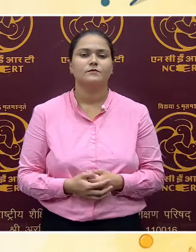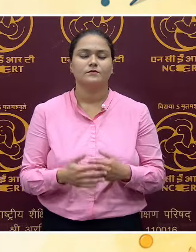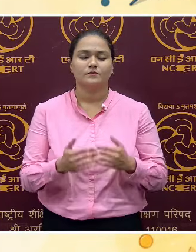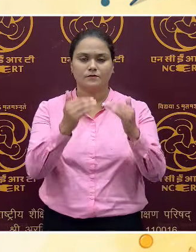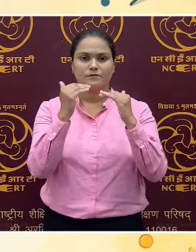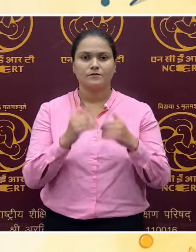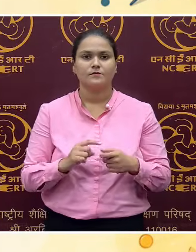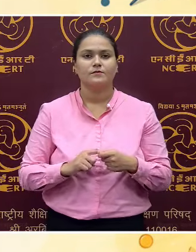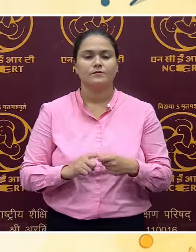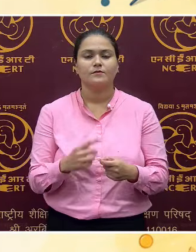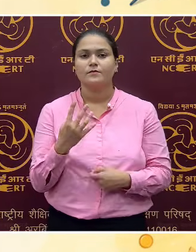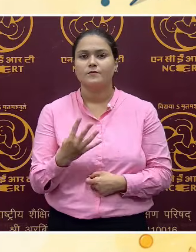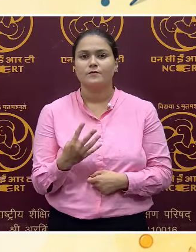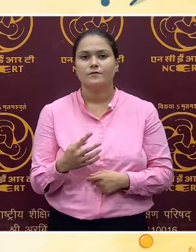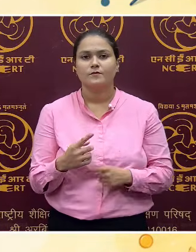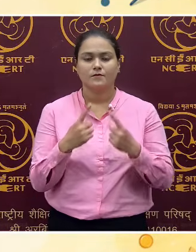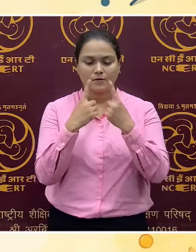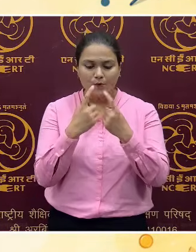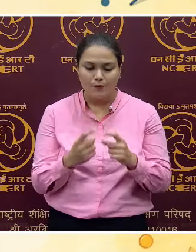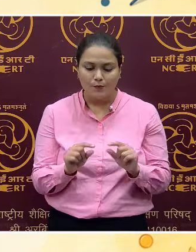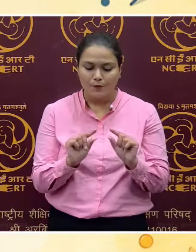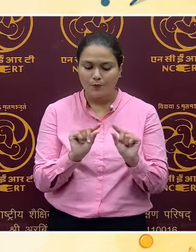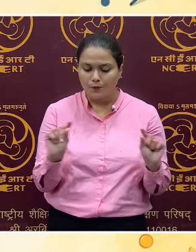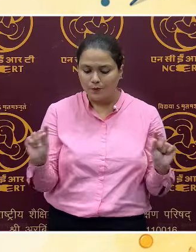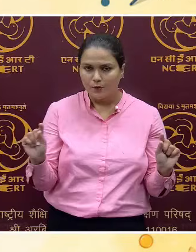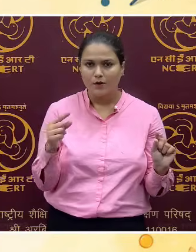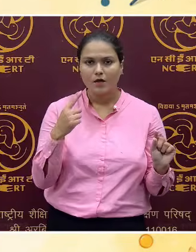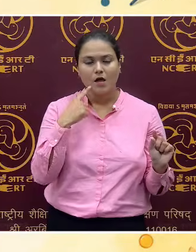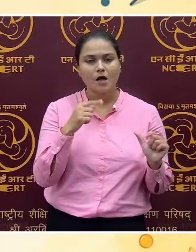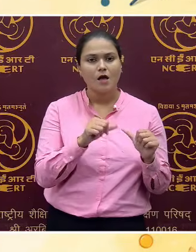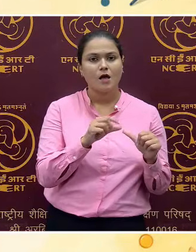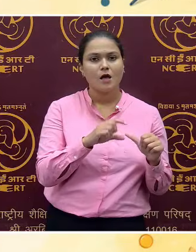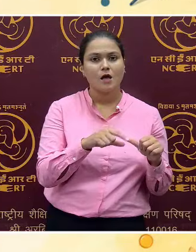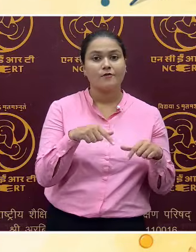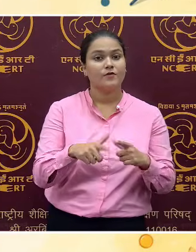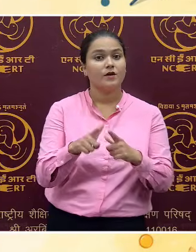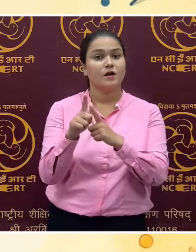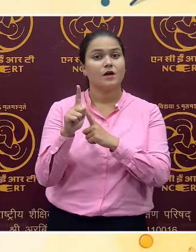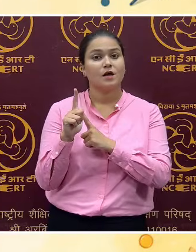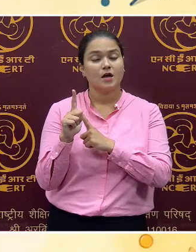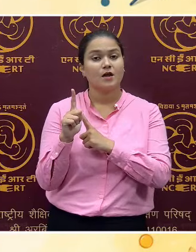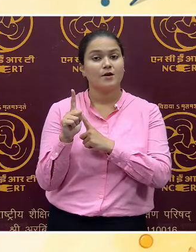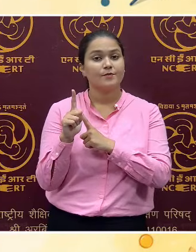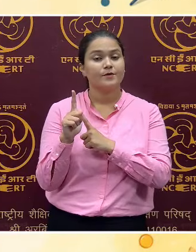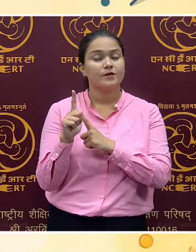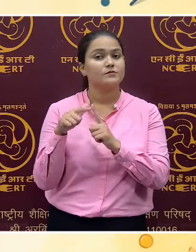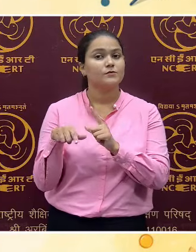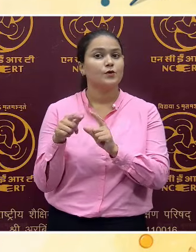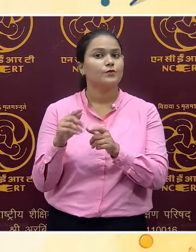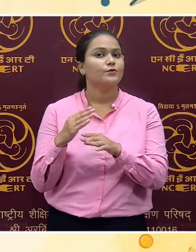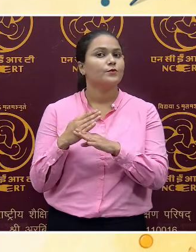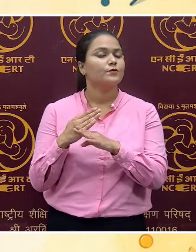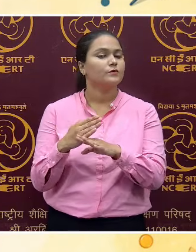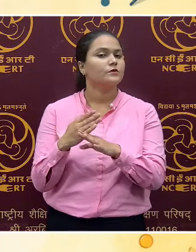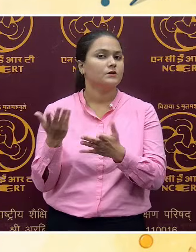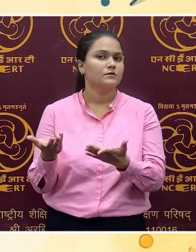Identify the active voice for the given sentence. Our army has been defeated.